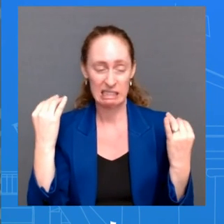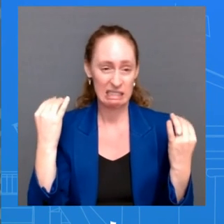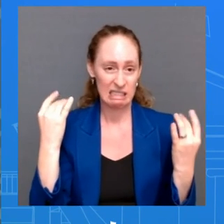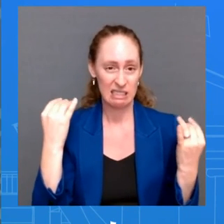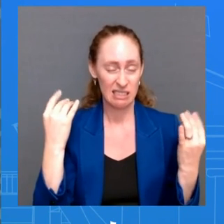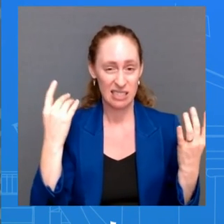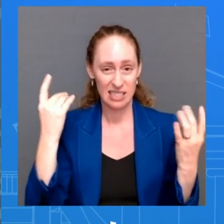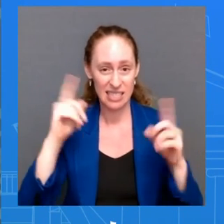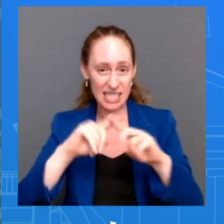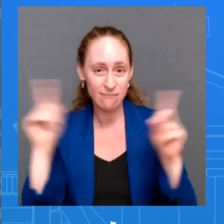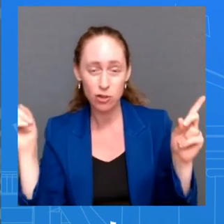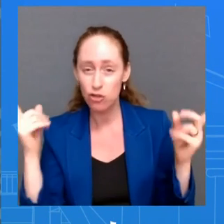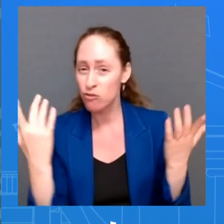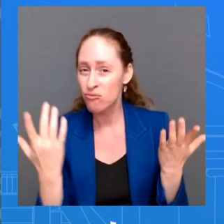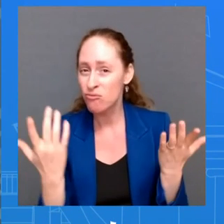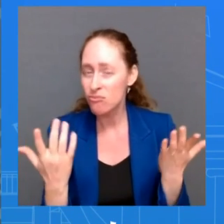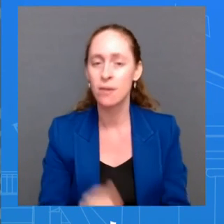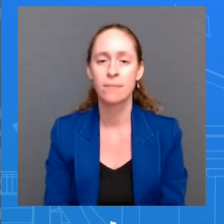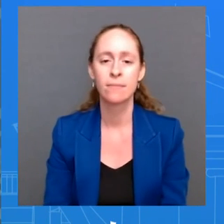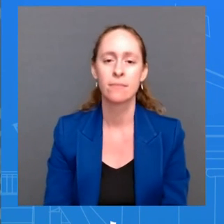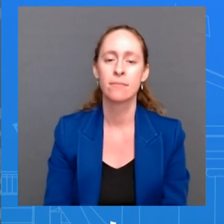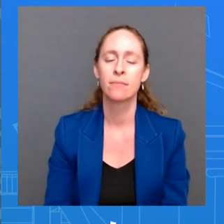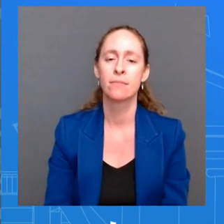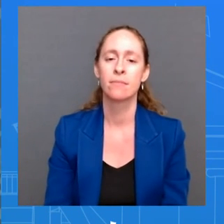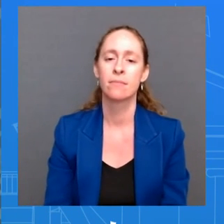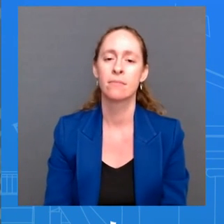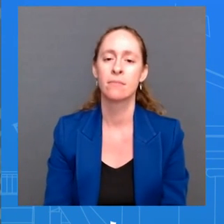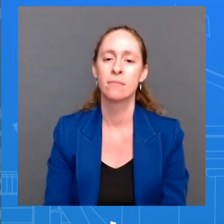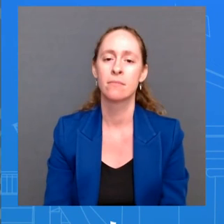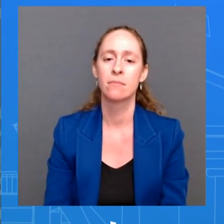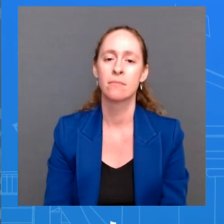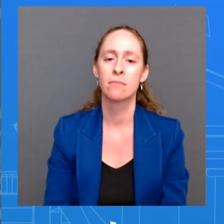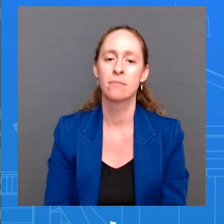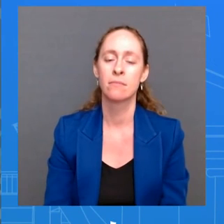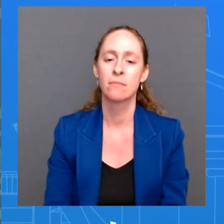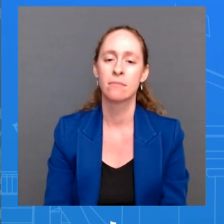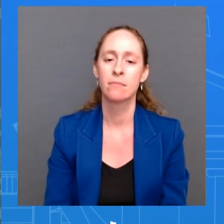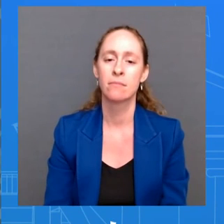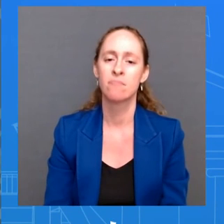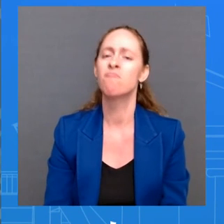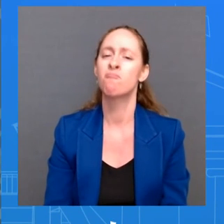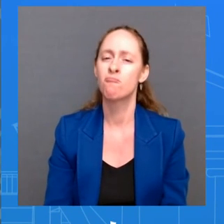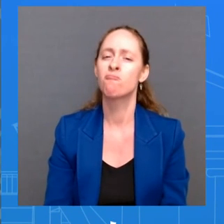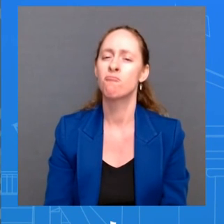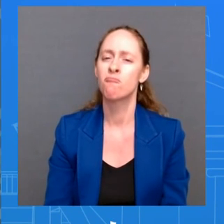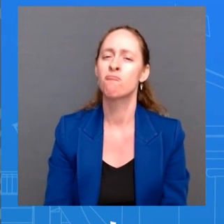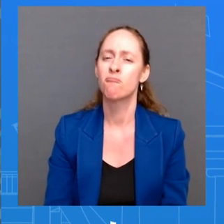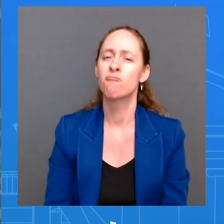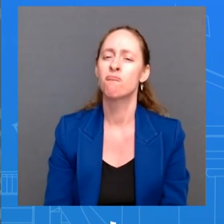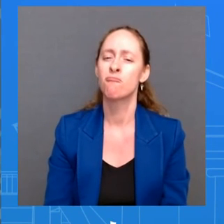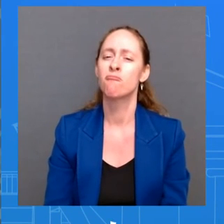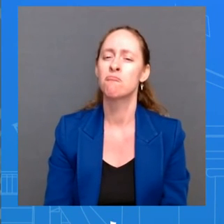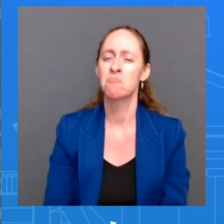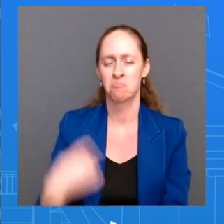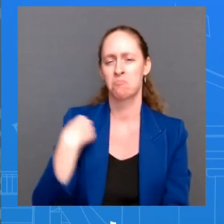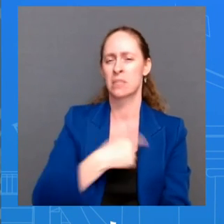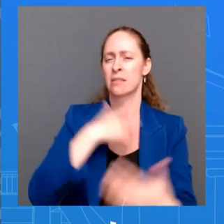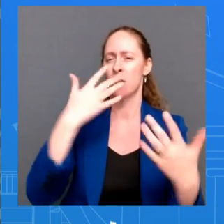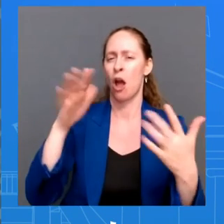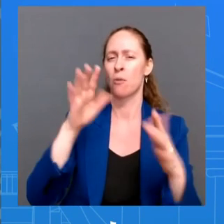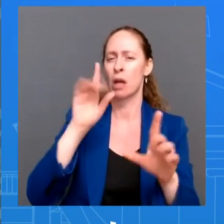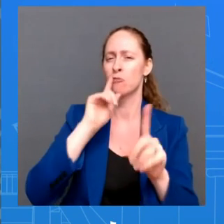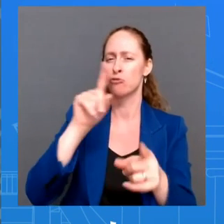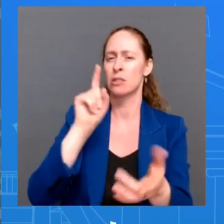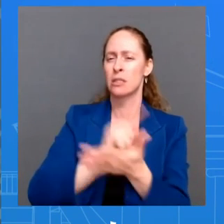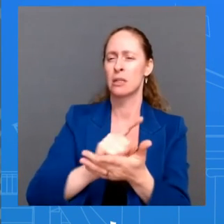Jared was asked this question when he was here last week, and so I leave you to his comments on that. I believe Brian was asked that question